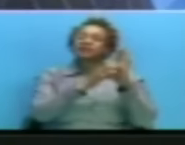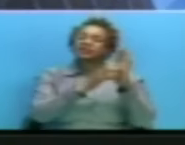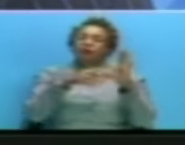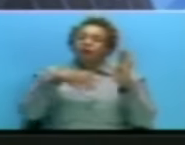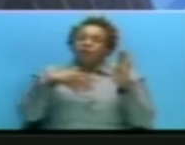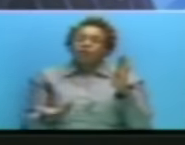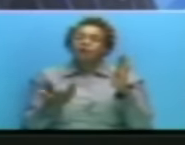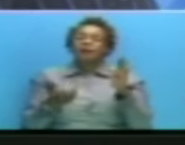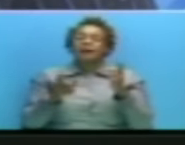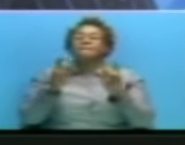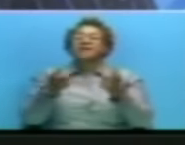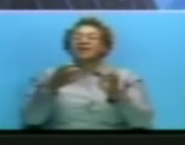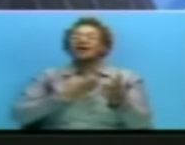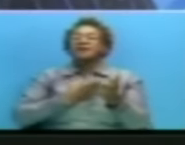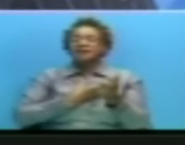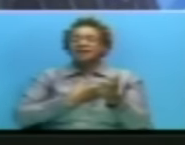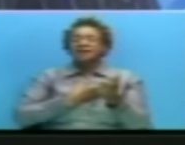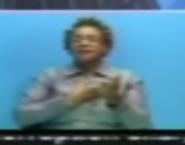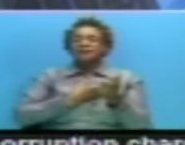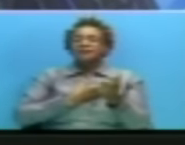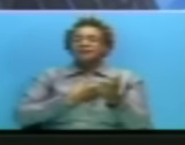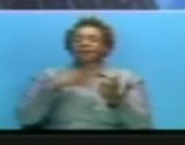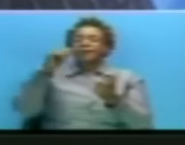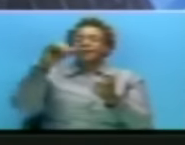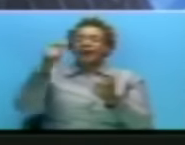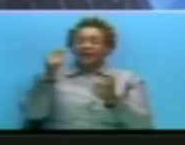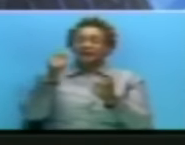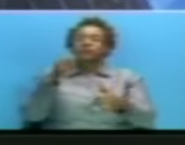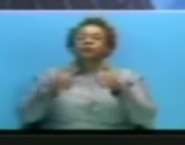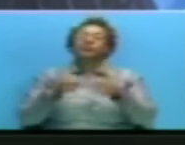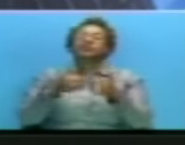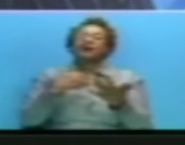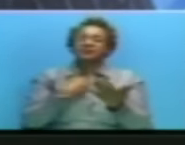or should be the Media Council Act,